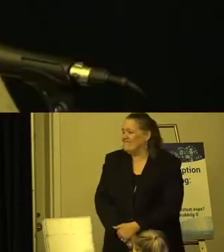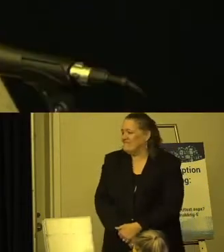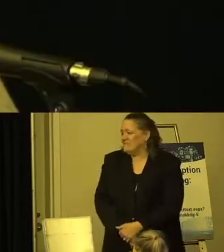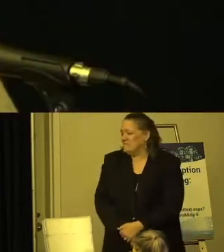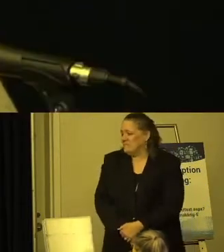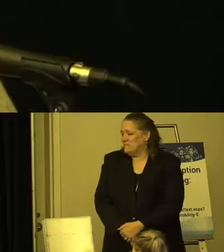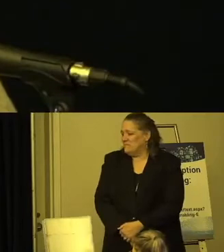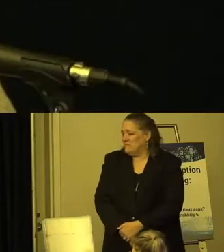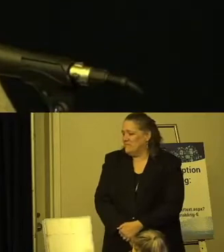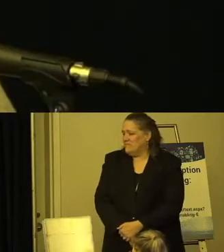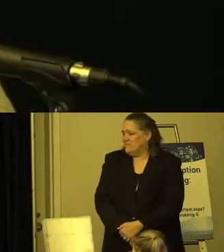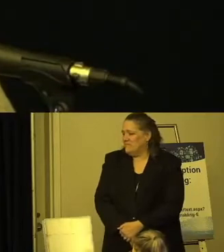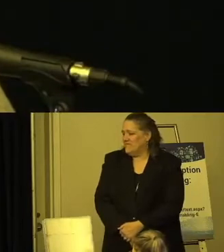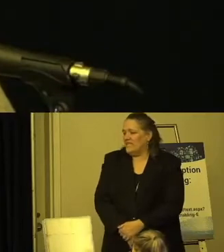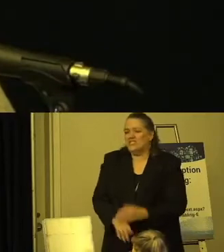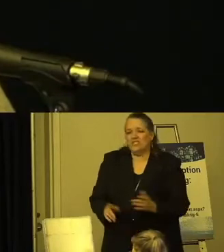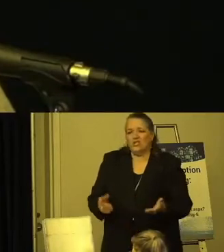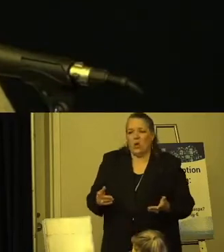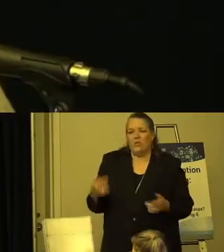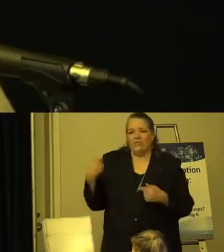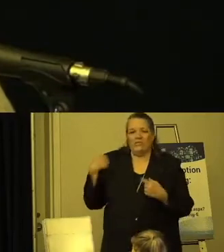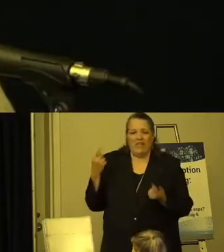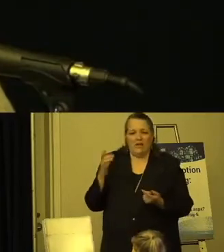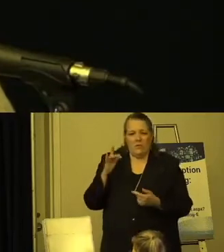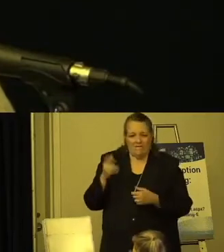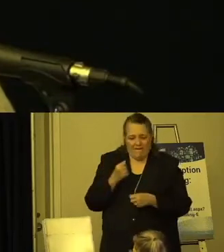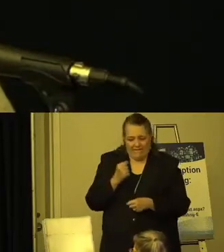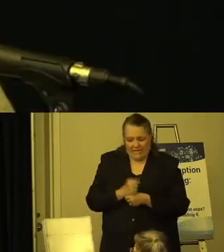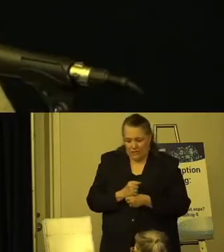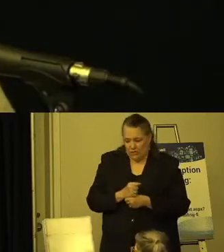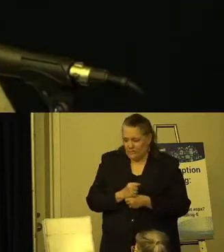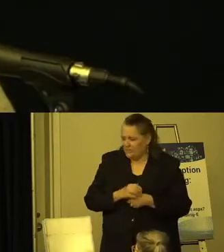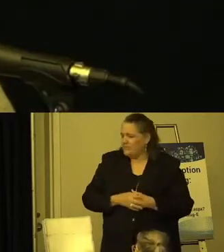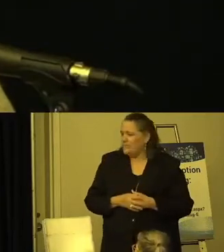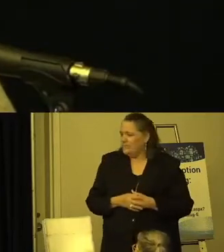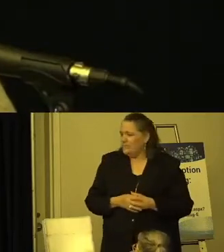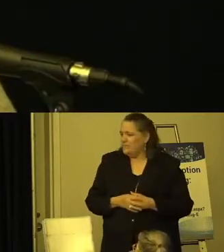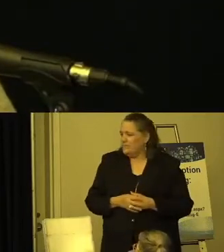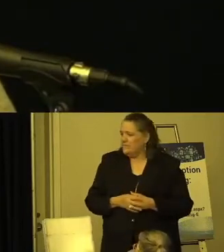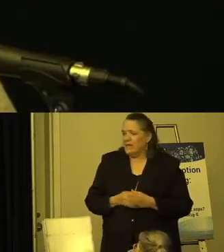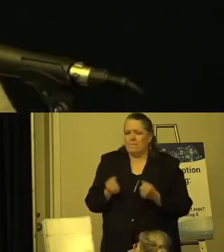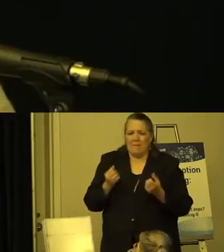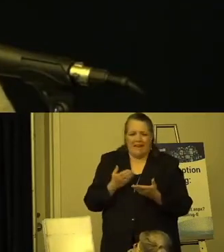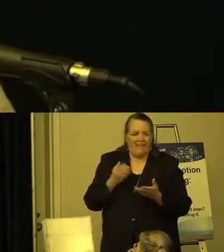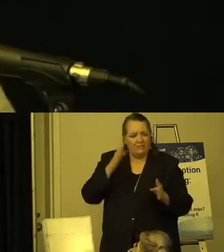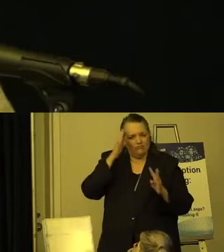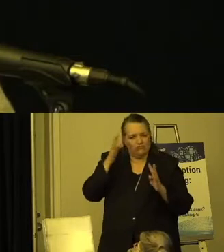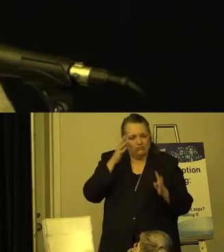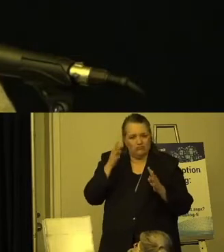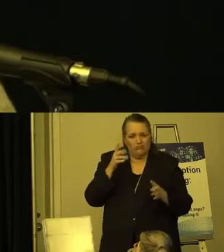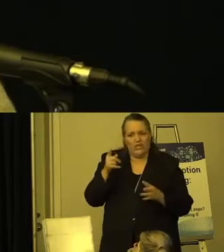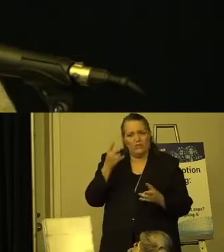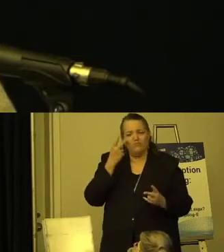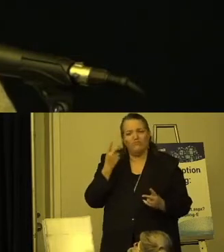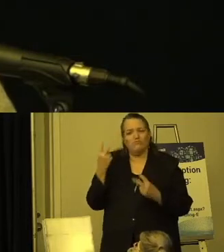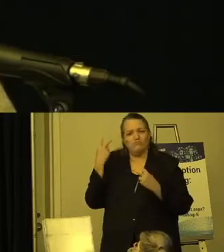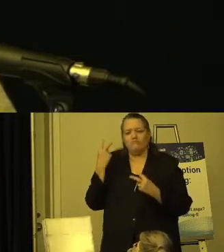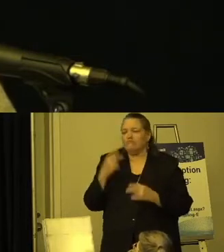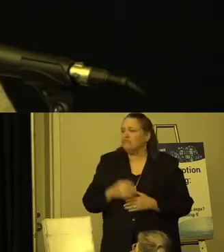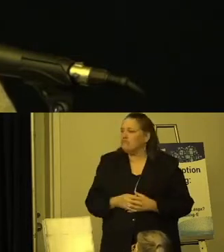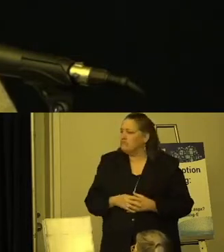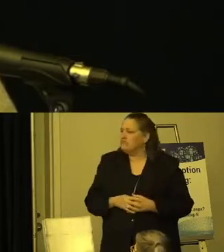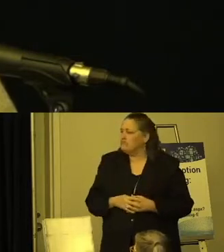But so in these 25 years, Judy, there's been a lot of developments. You reflected some of that, some on the